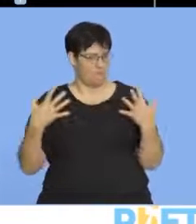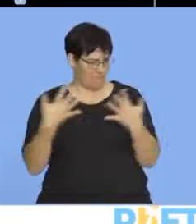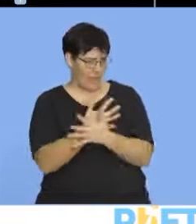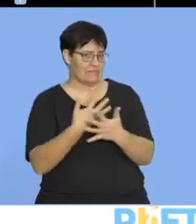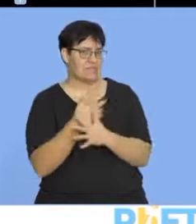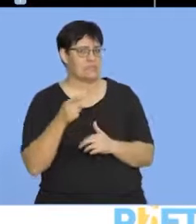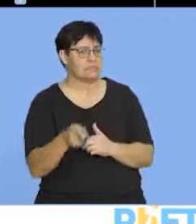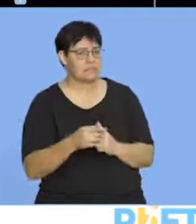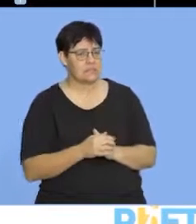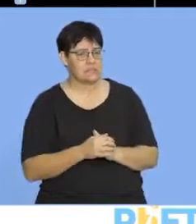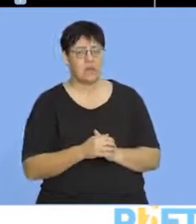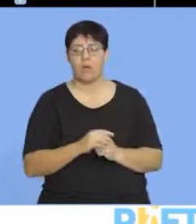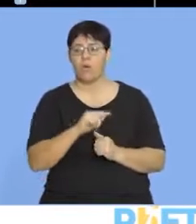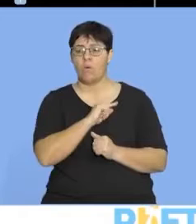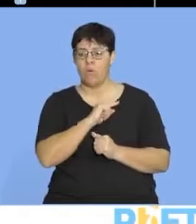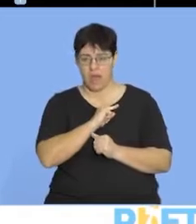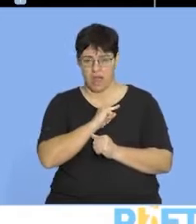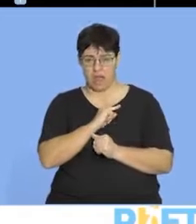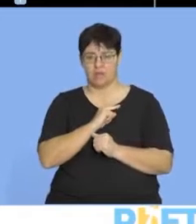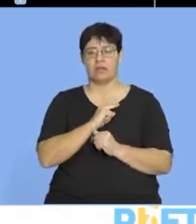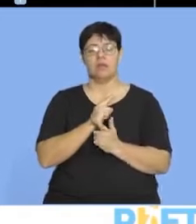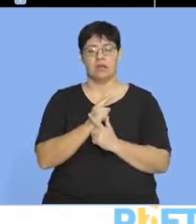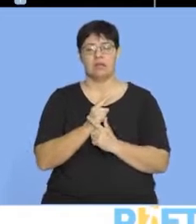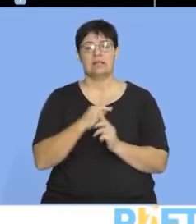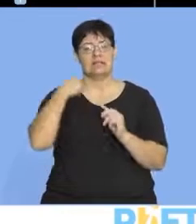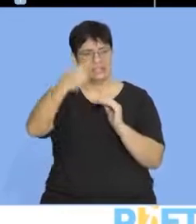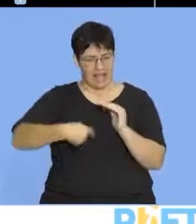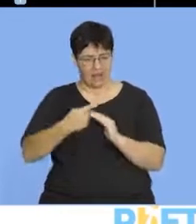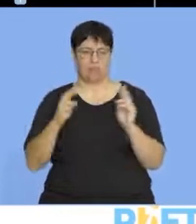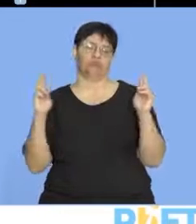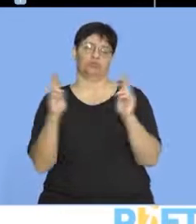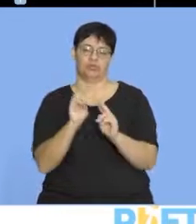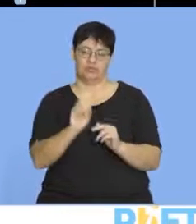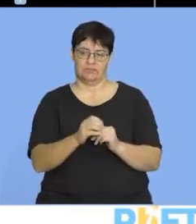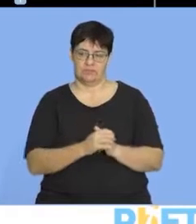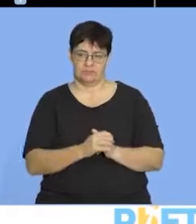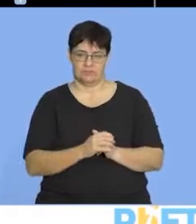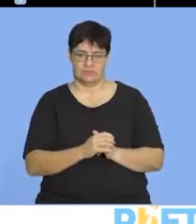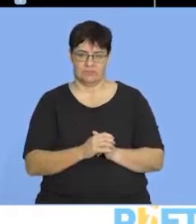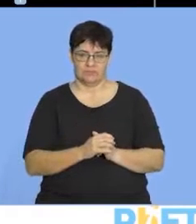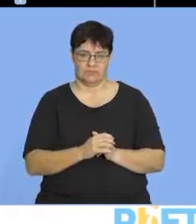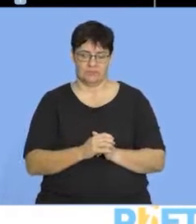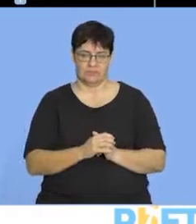quite quickly because it has a very short cycle. But